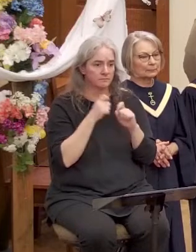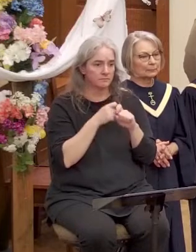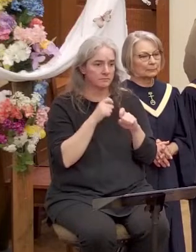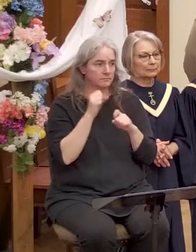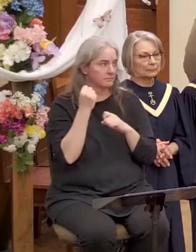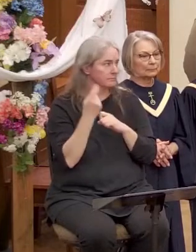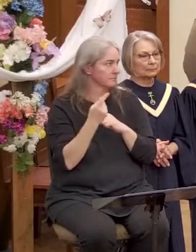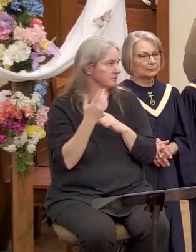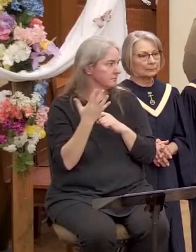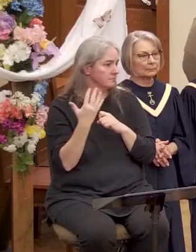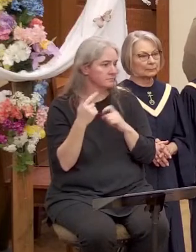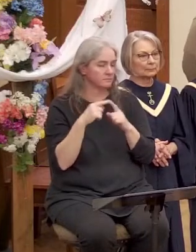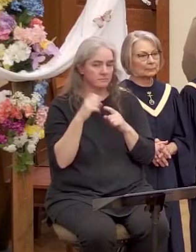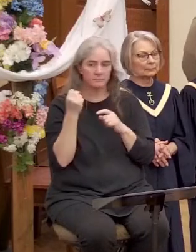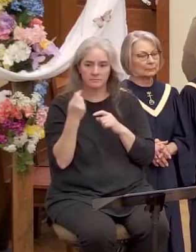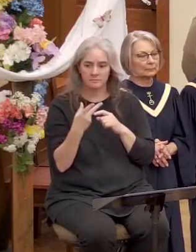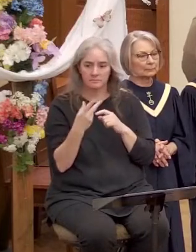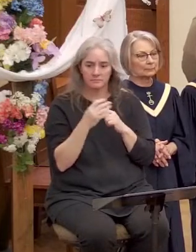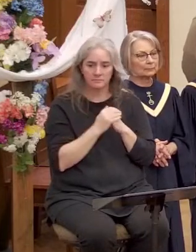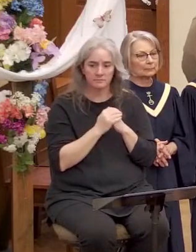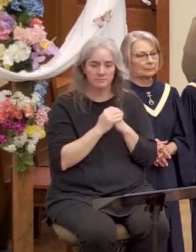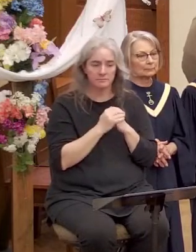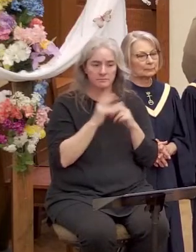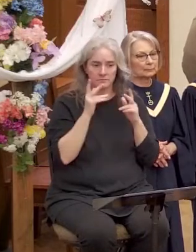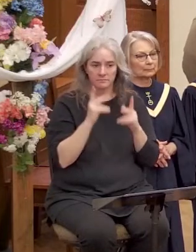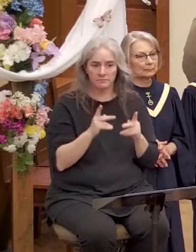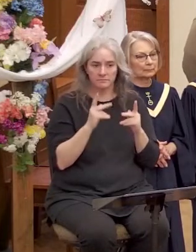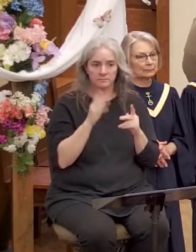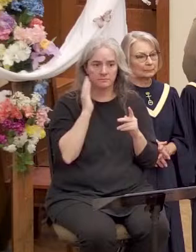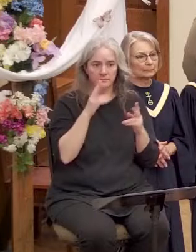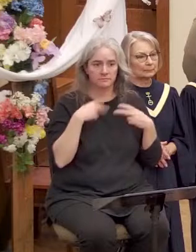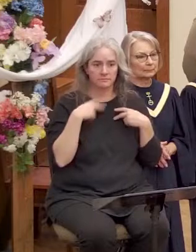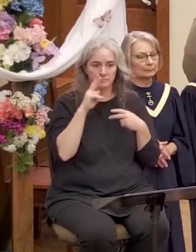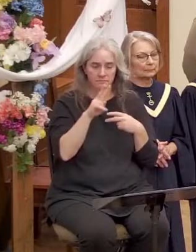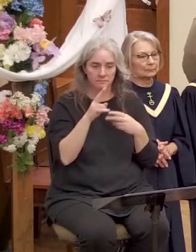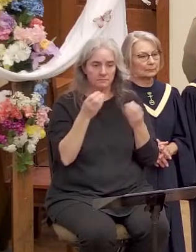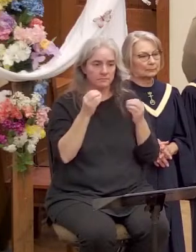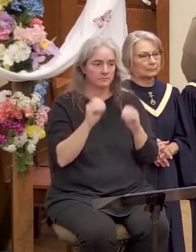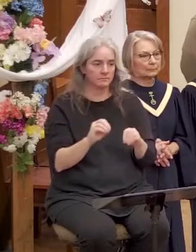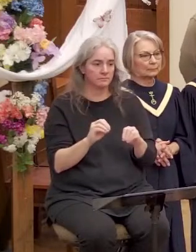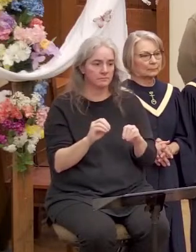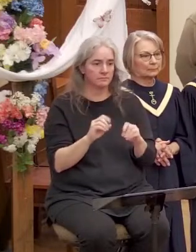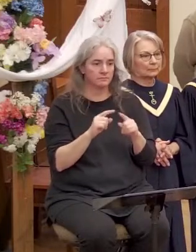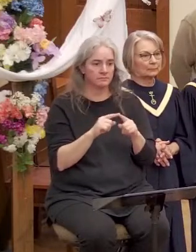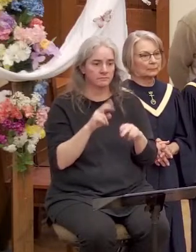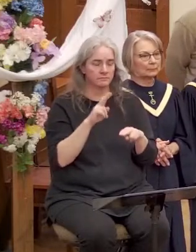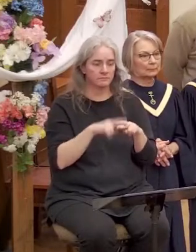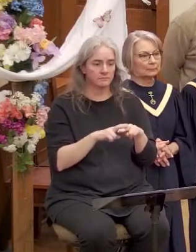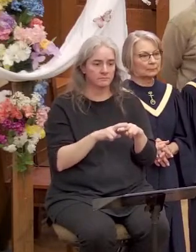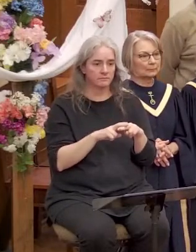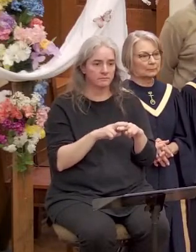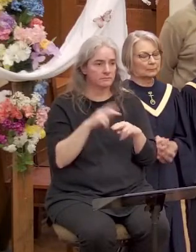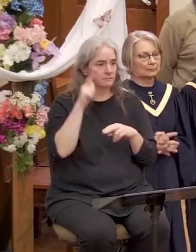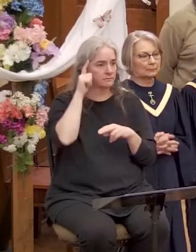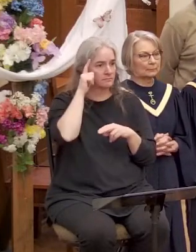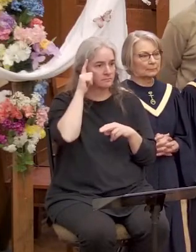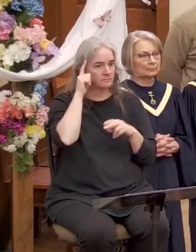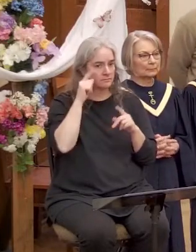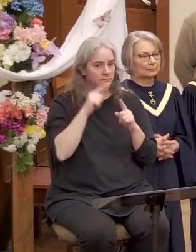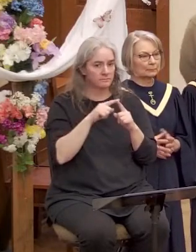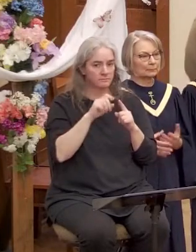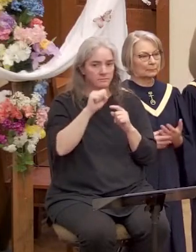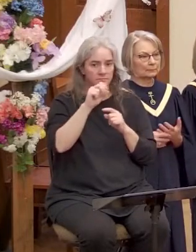11:15 to 12 o'clock. So people will have two opportunities to sit and listen to the